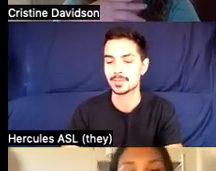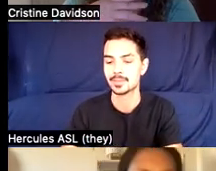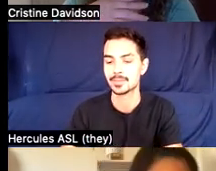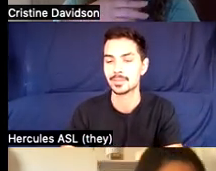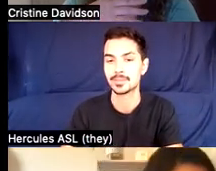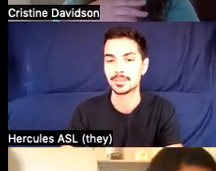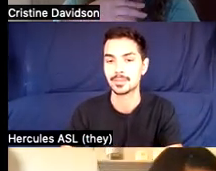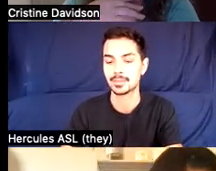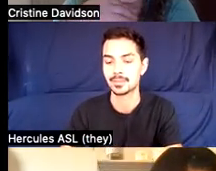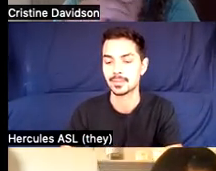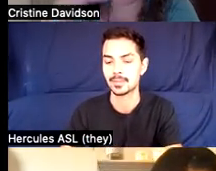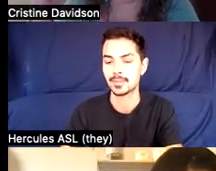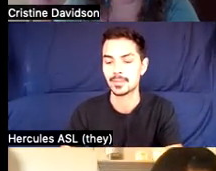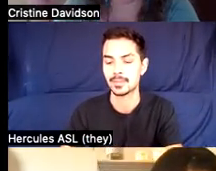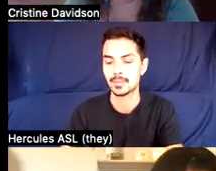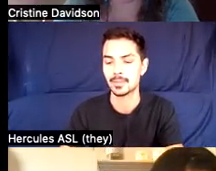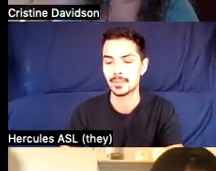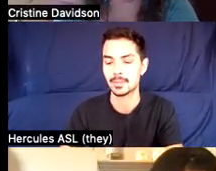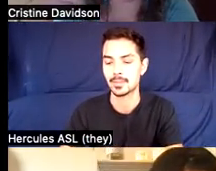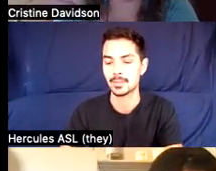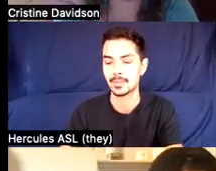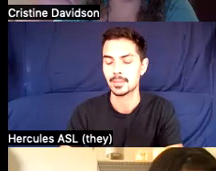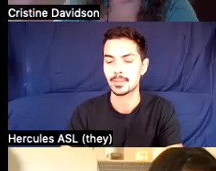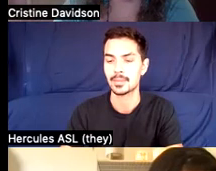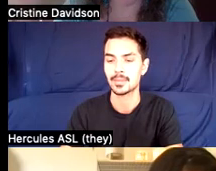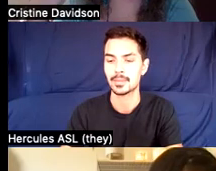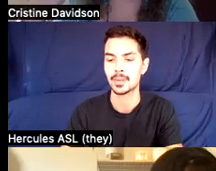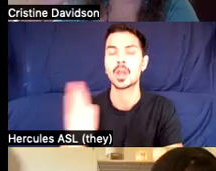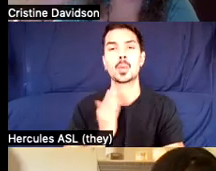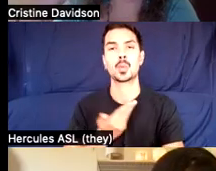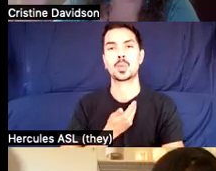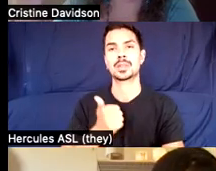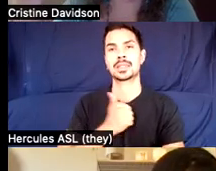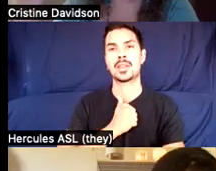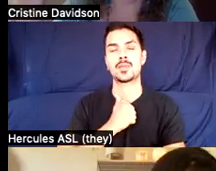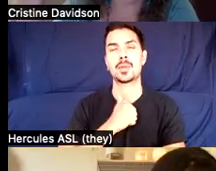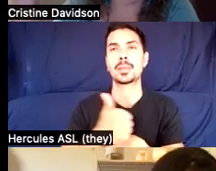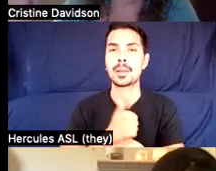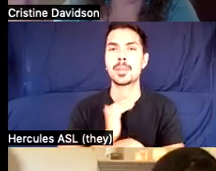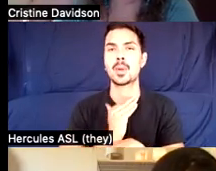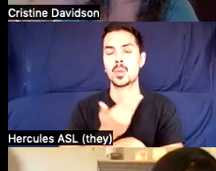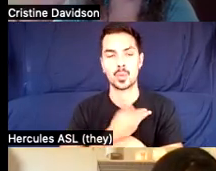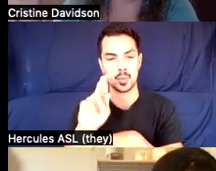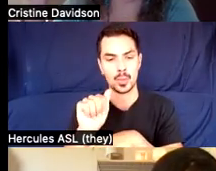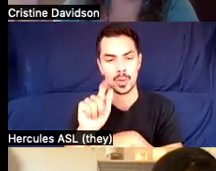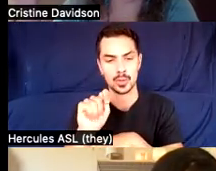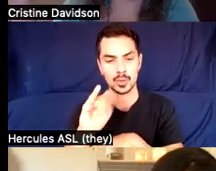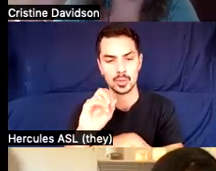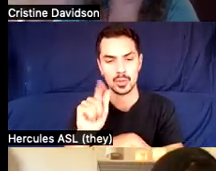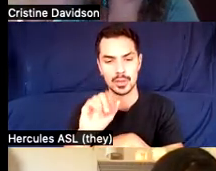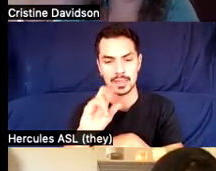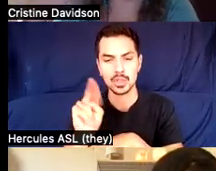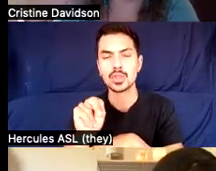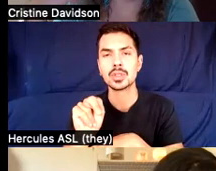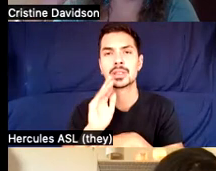speaking to is a lot of times our self-blame, our rationalization, we'll try to rationalize